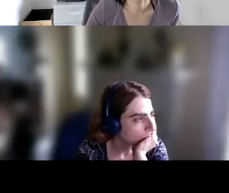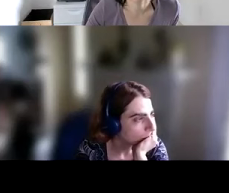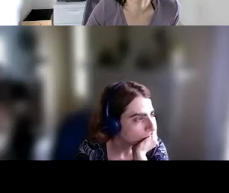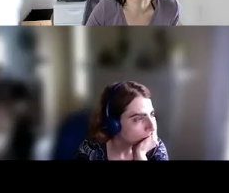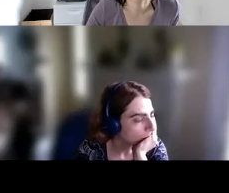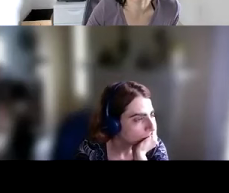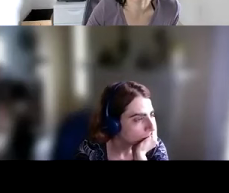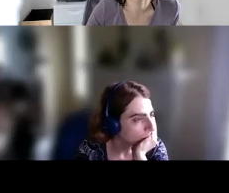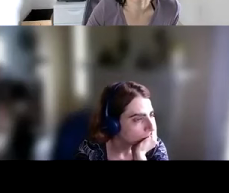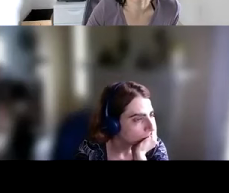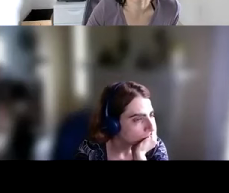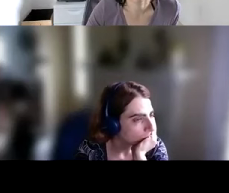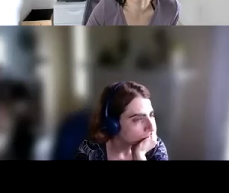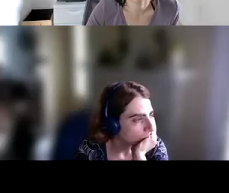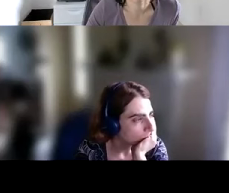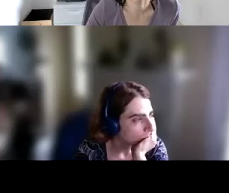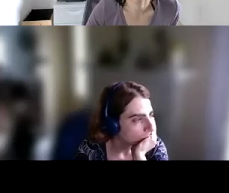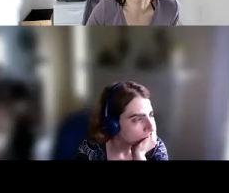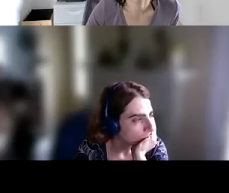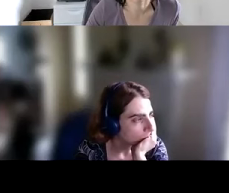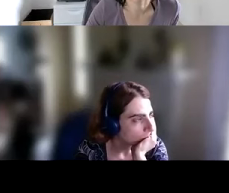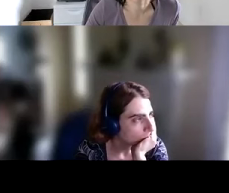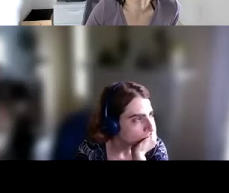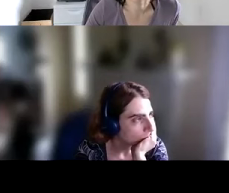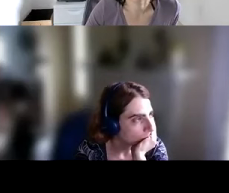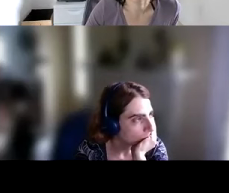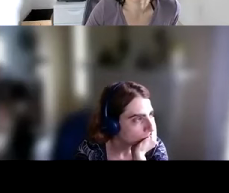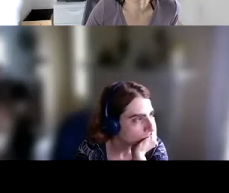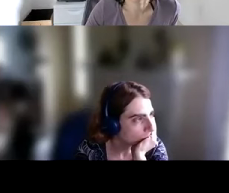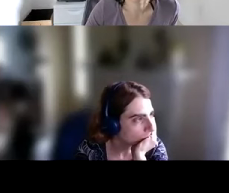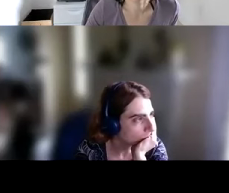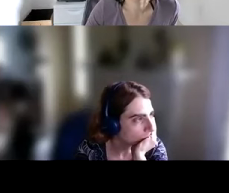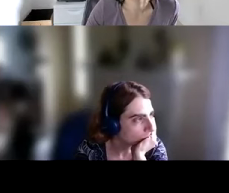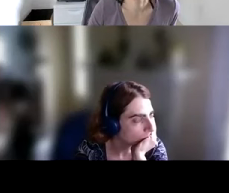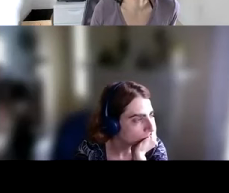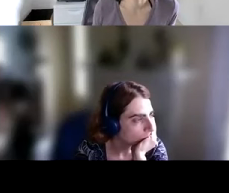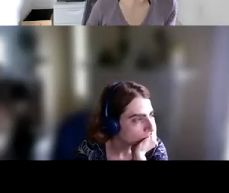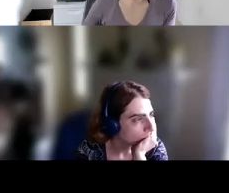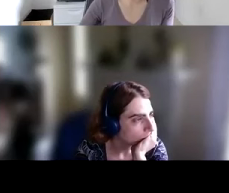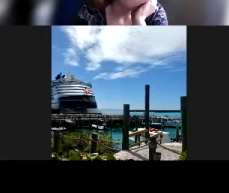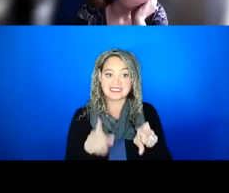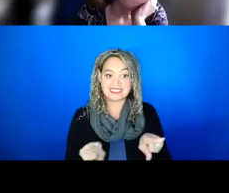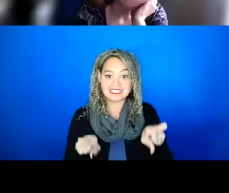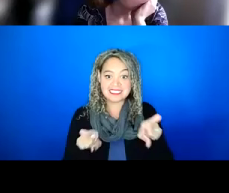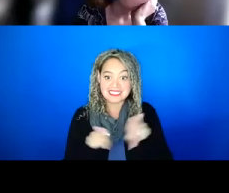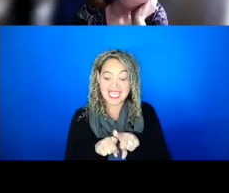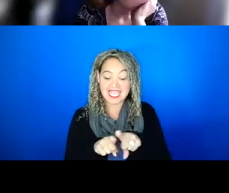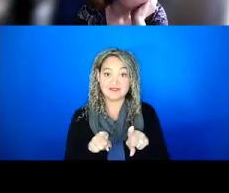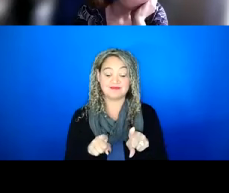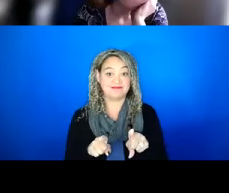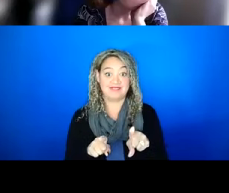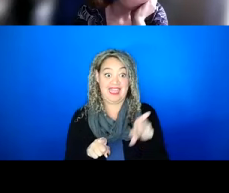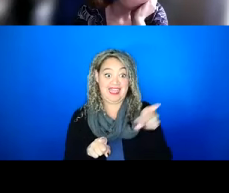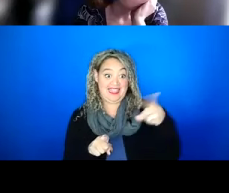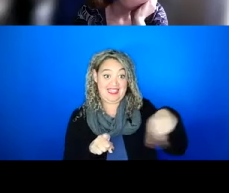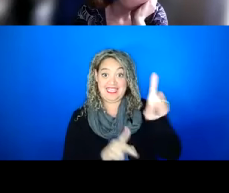Here's in the same study, the same representation, the same organization, except these people have